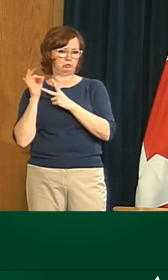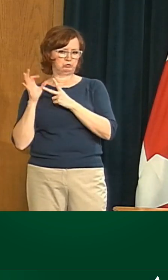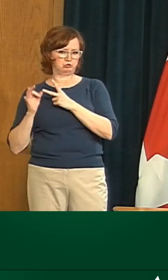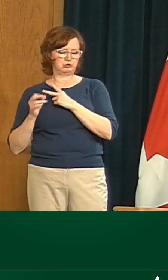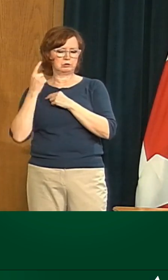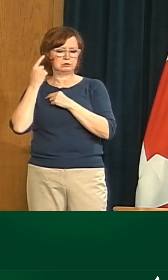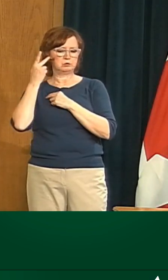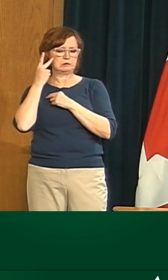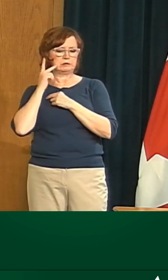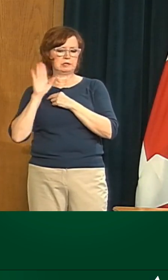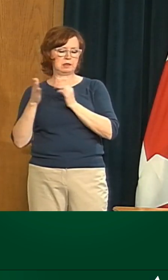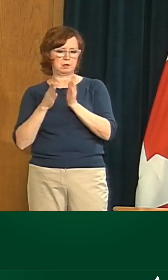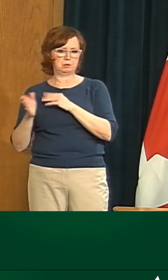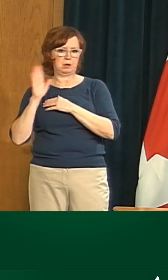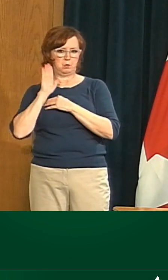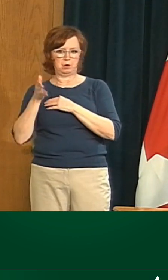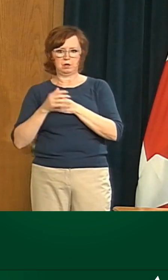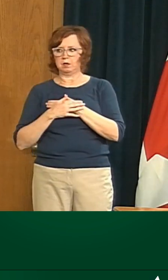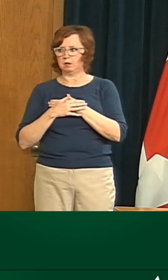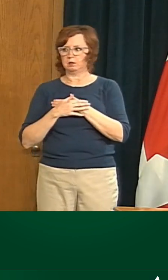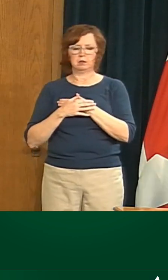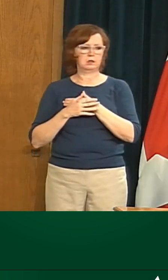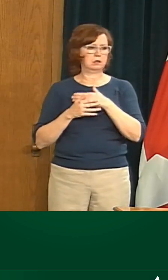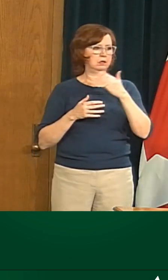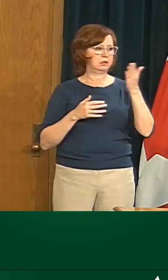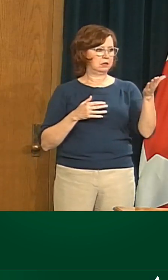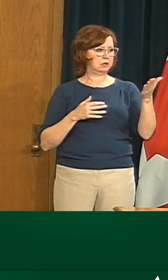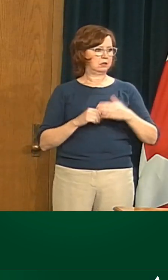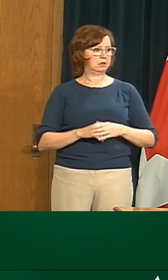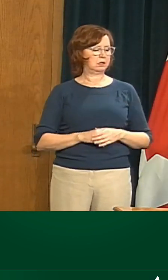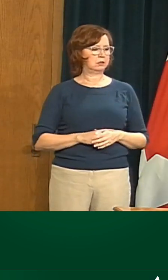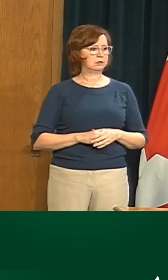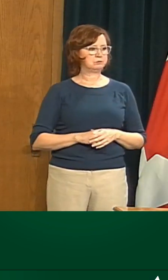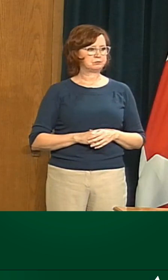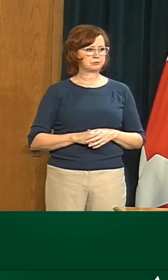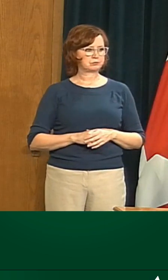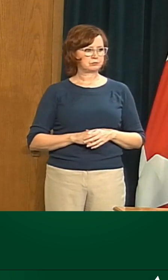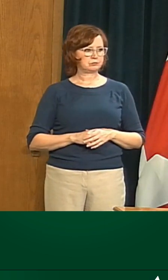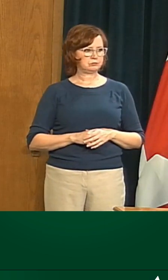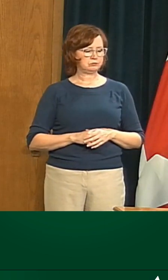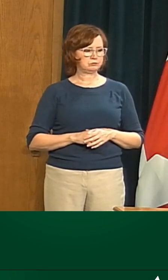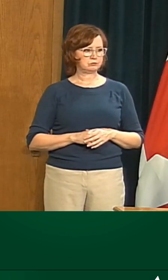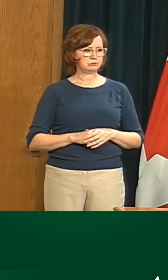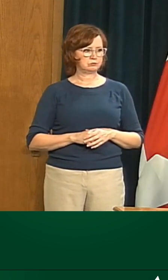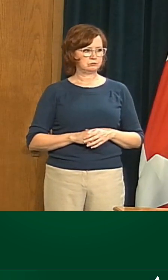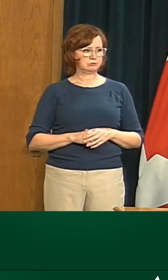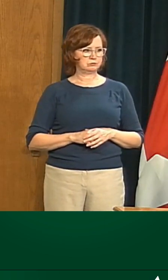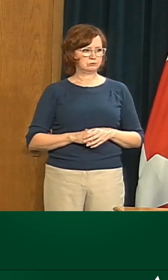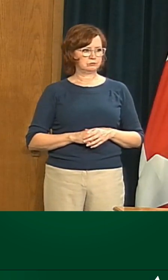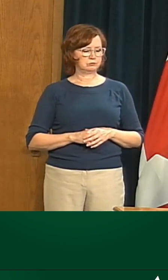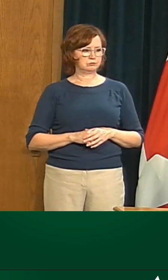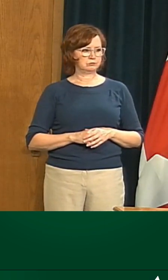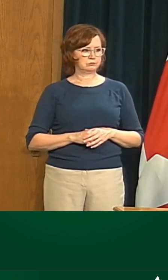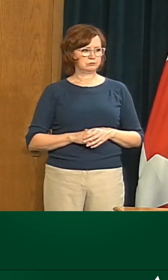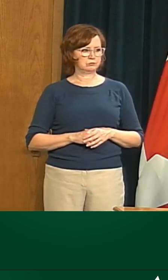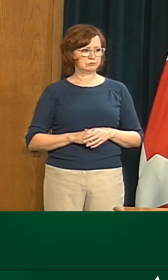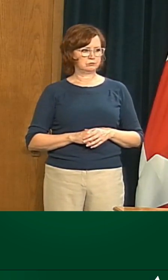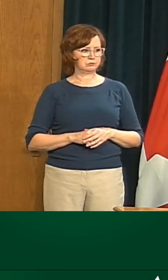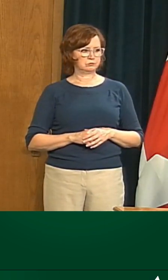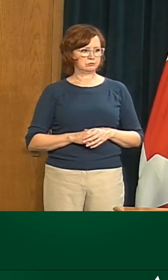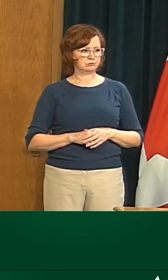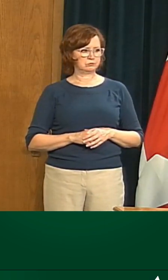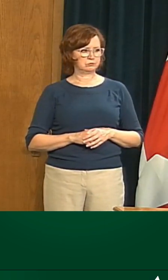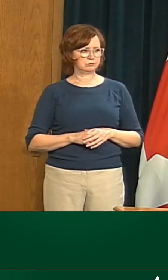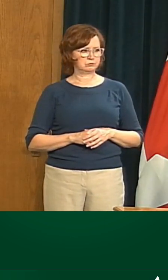in the near future. You have a follow-up, Arthur? First, on schools, is there a chance that they could continue to